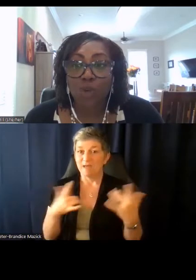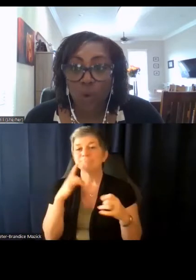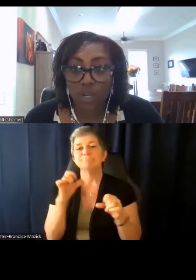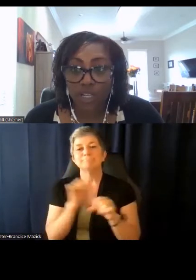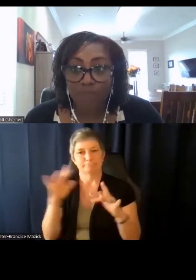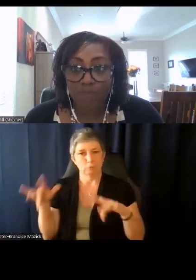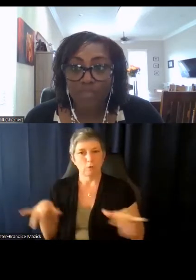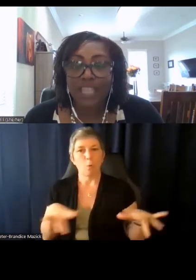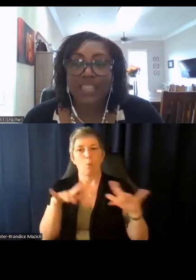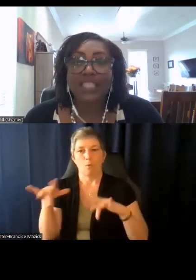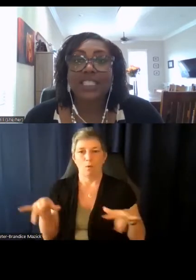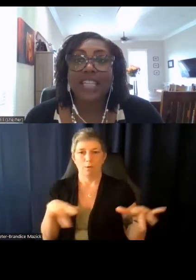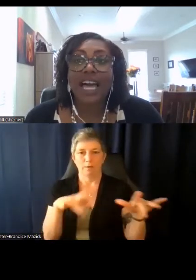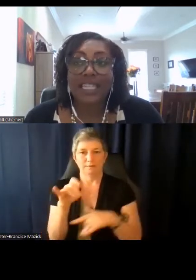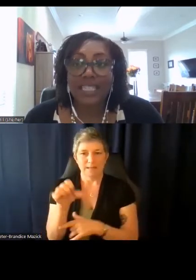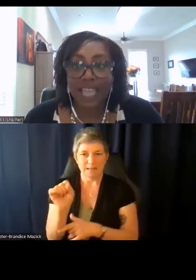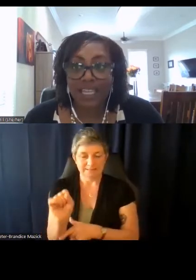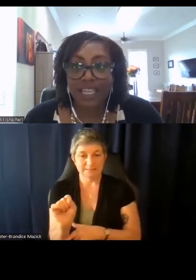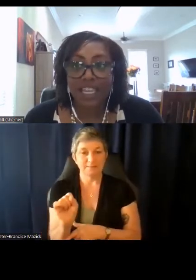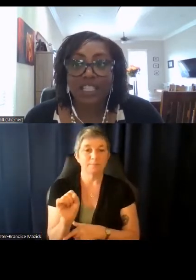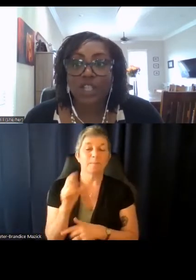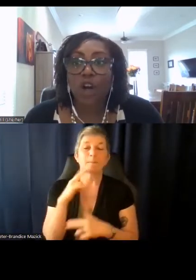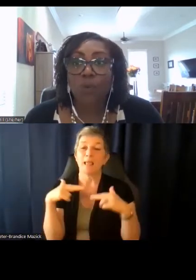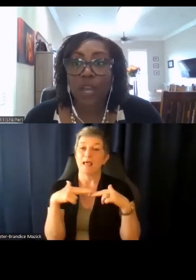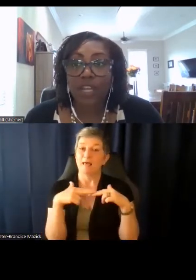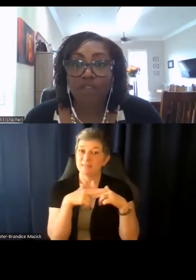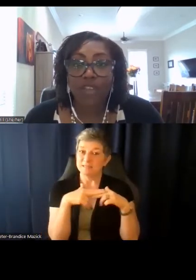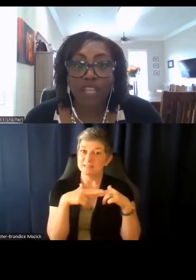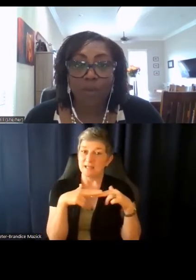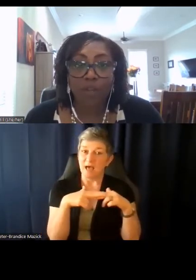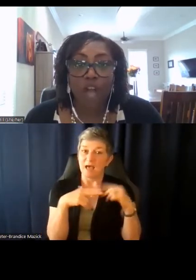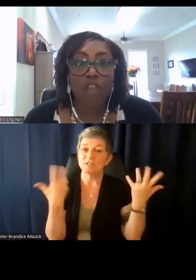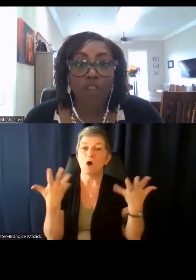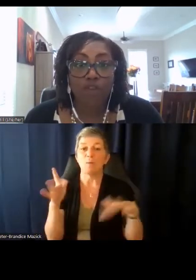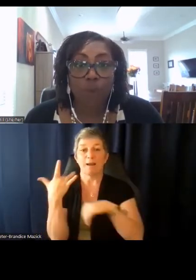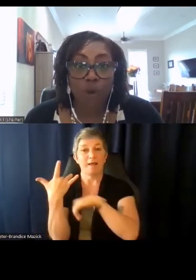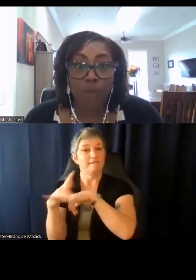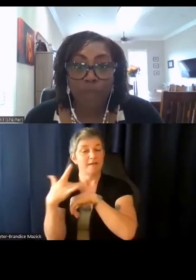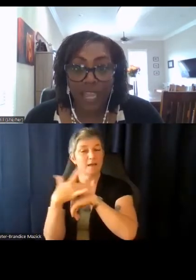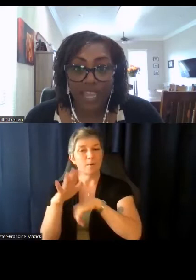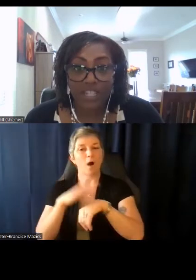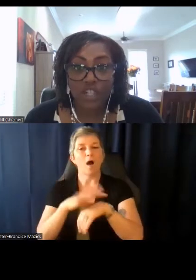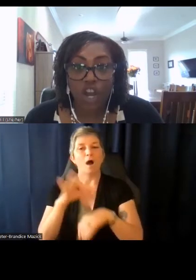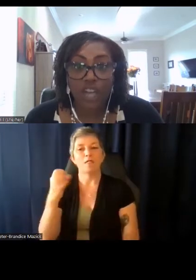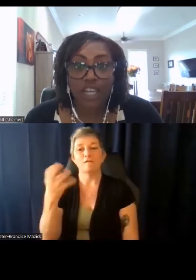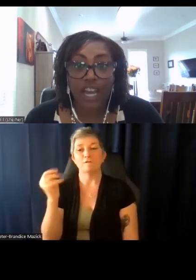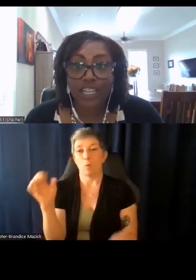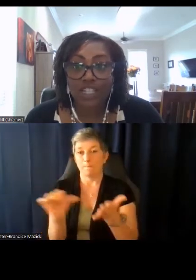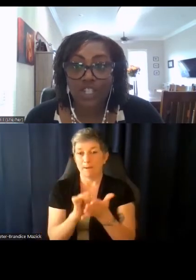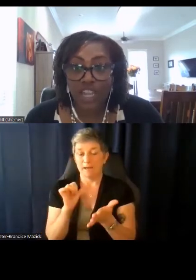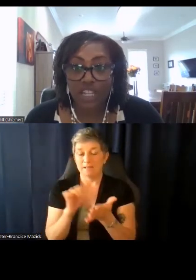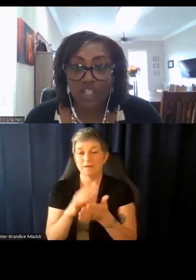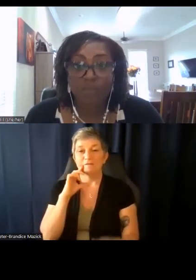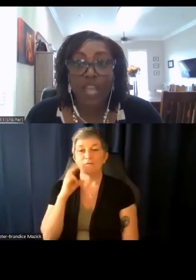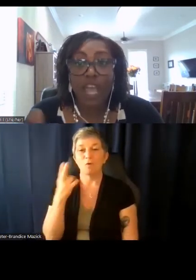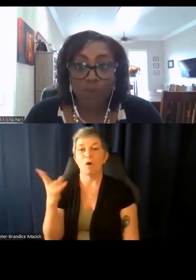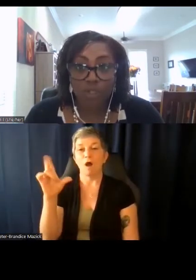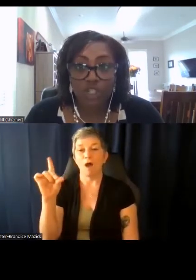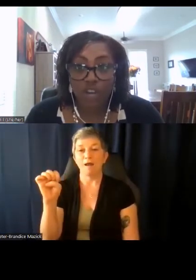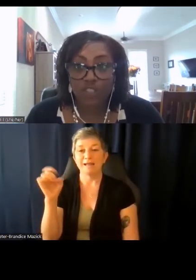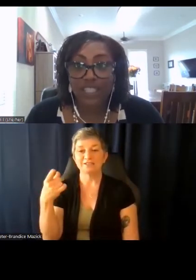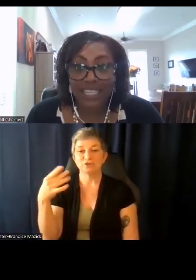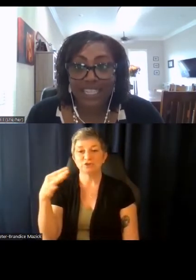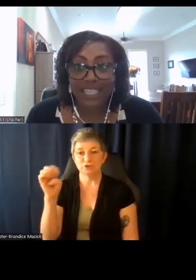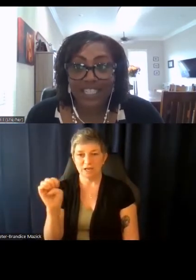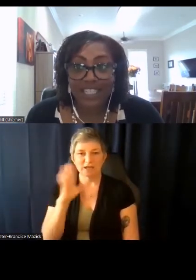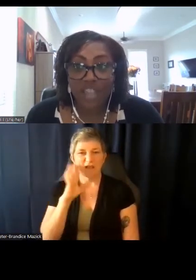being recorded. The slide deck is already available on the forum page on HUD Exchange, and we'll